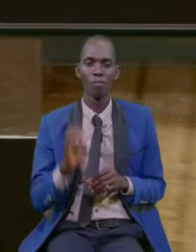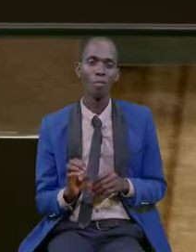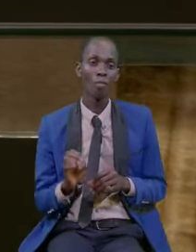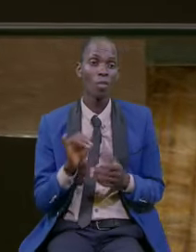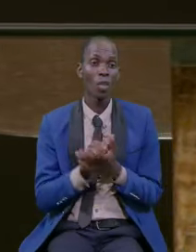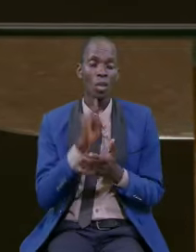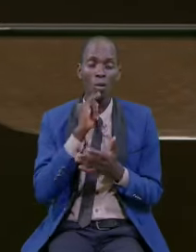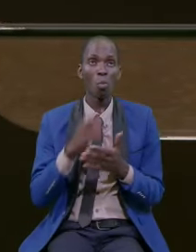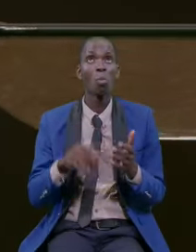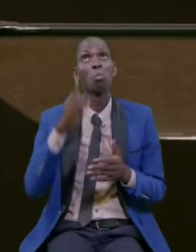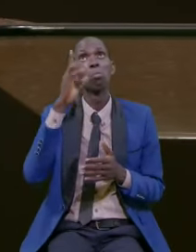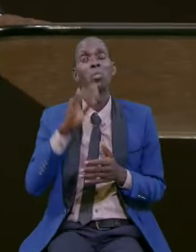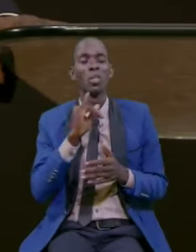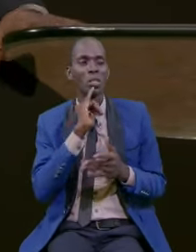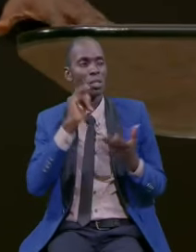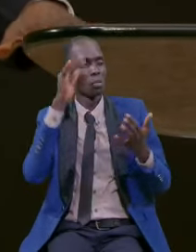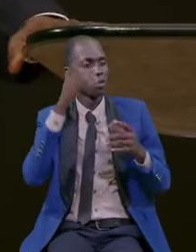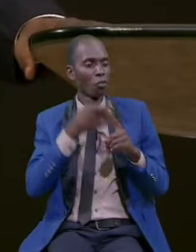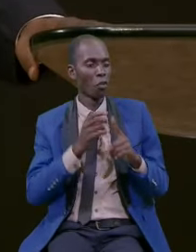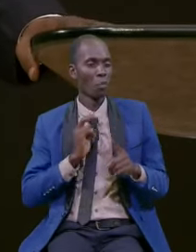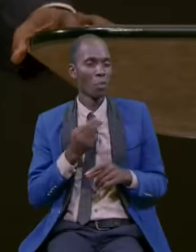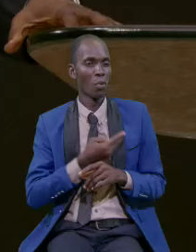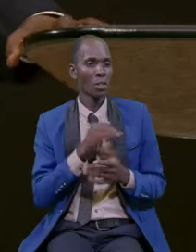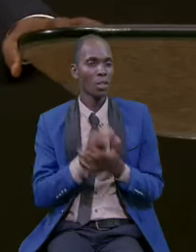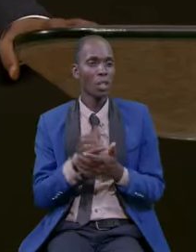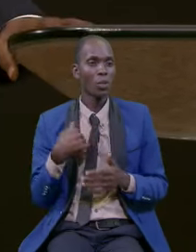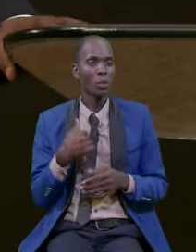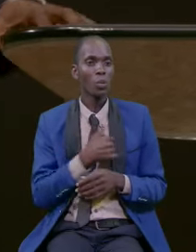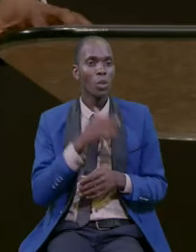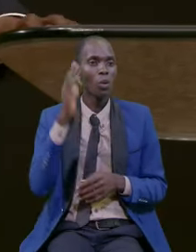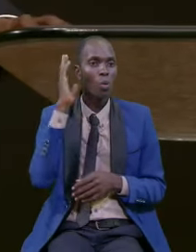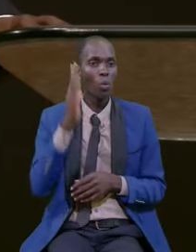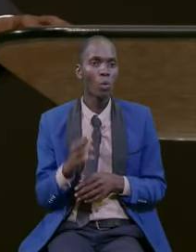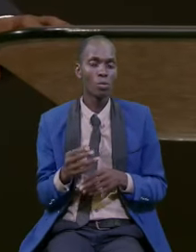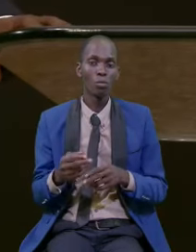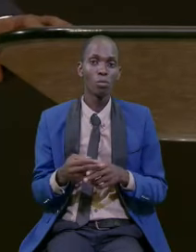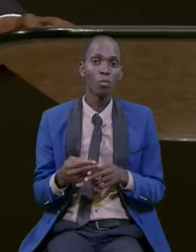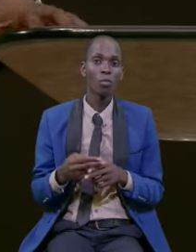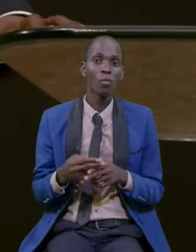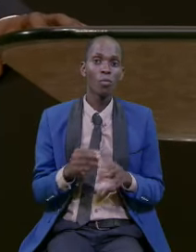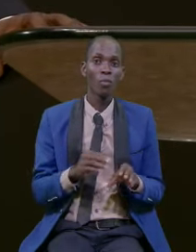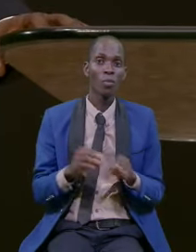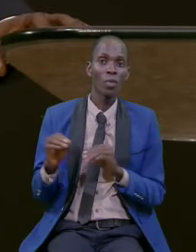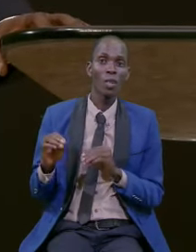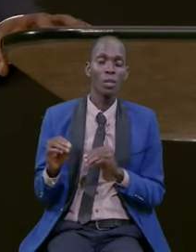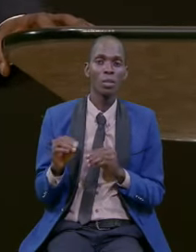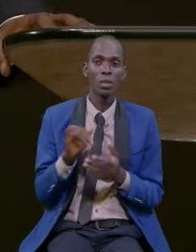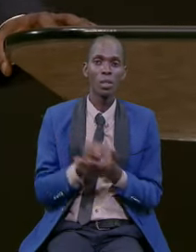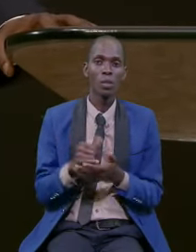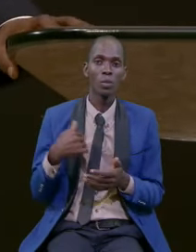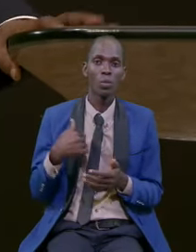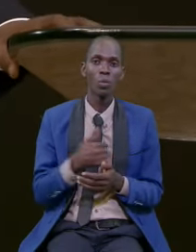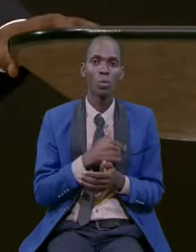expecting from us, that we were so late, that we have Abraham's